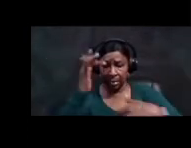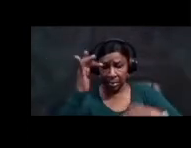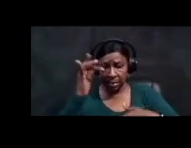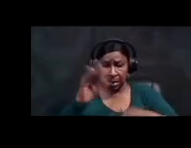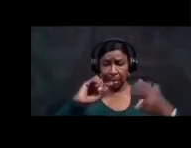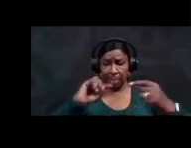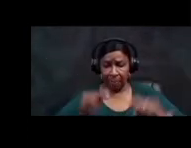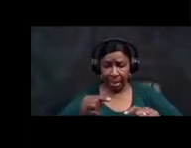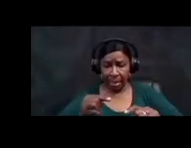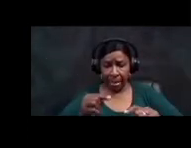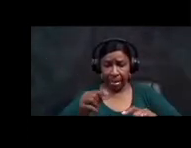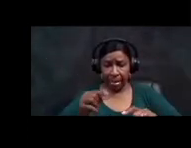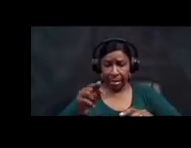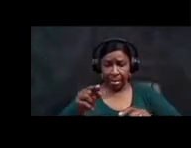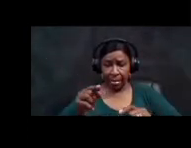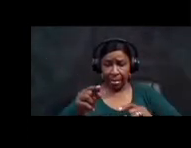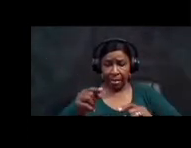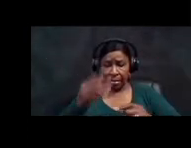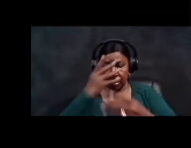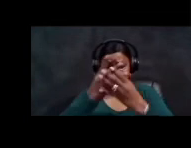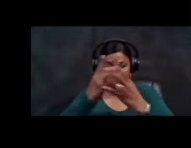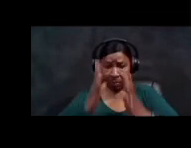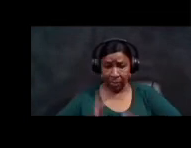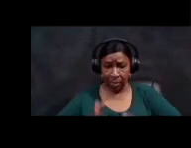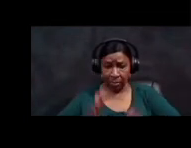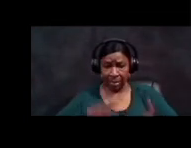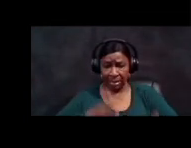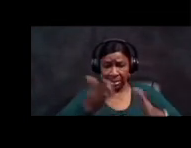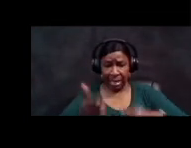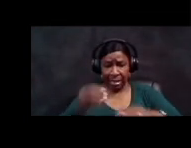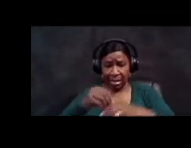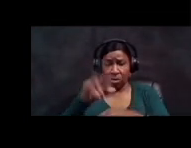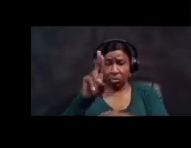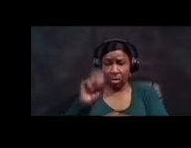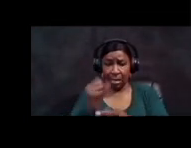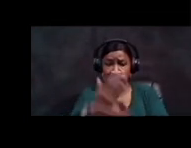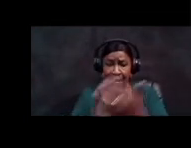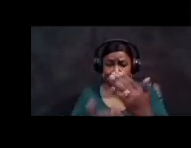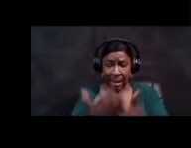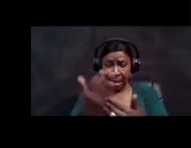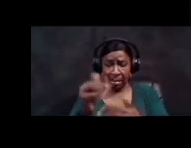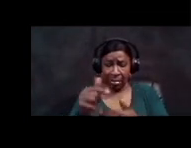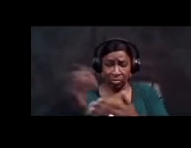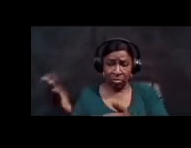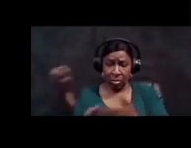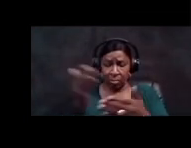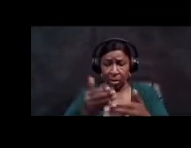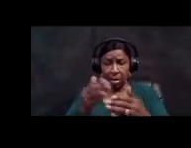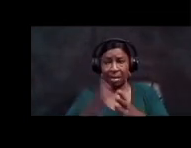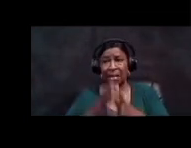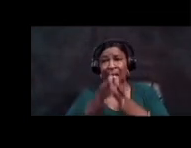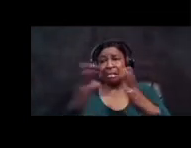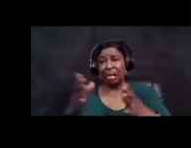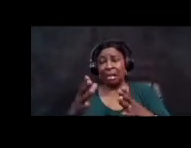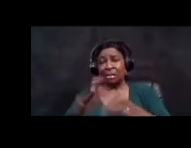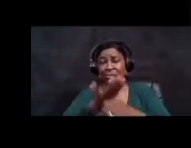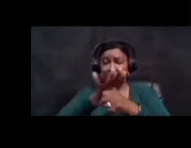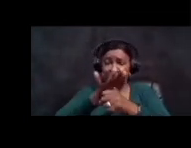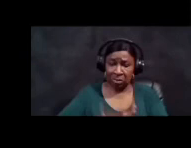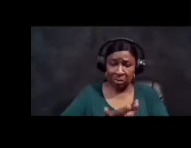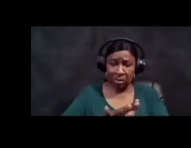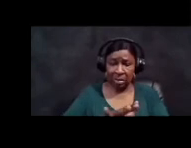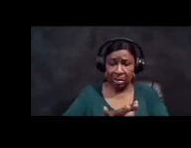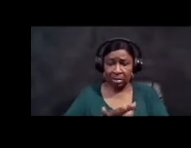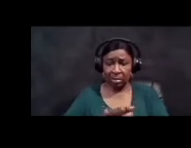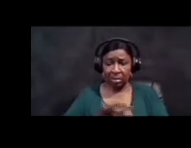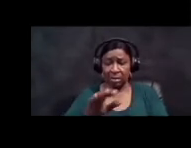US hands." And so a series of reports by the journalist Nita Bernstein brought a great deal of attention to the detention system at the